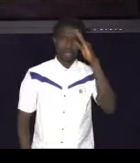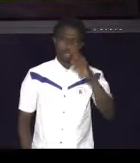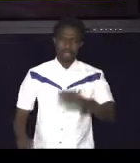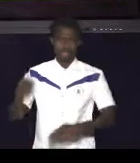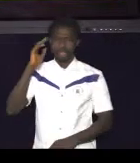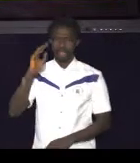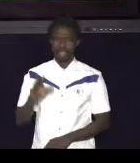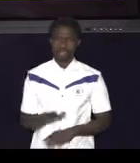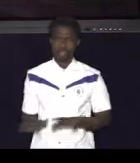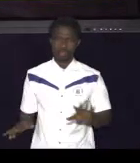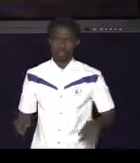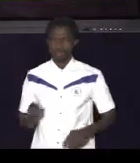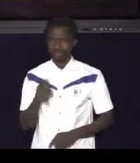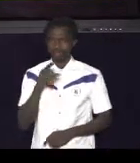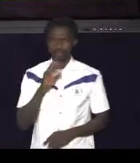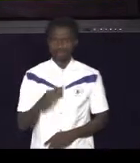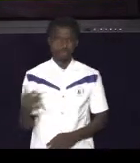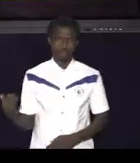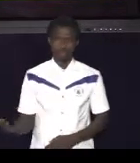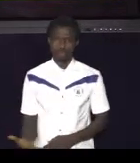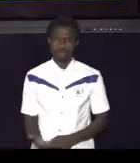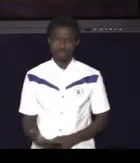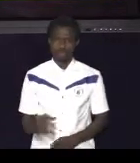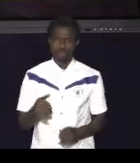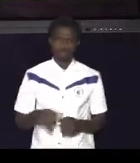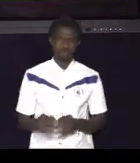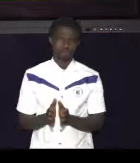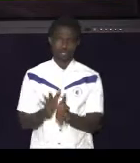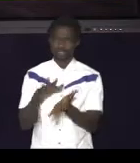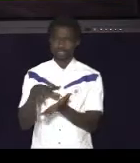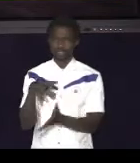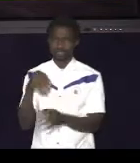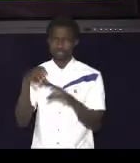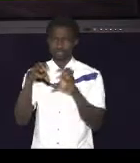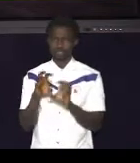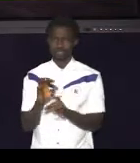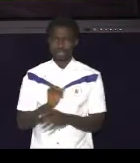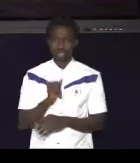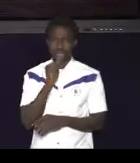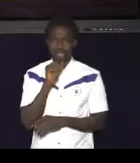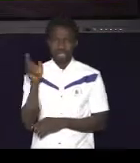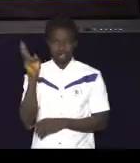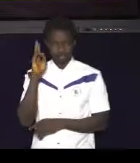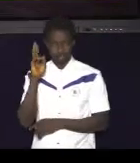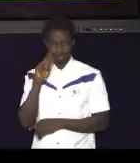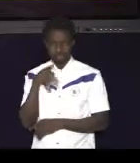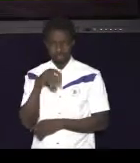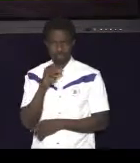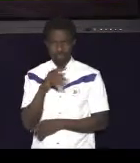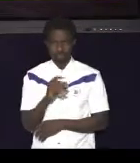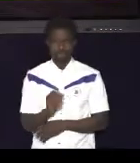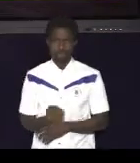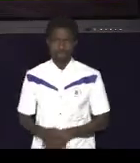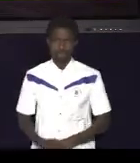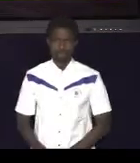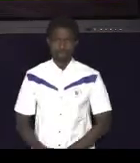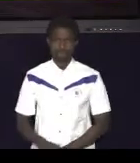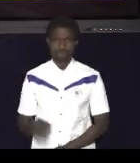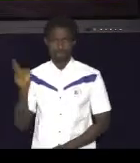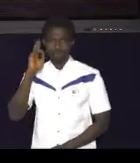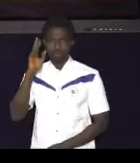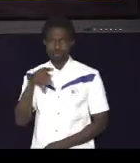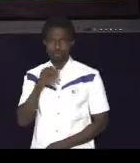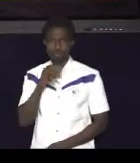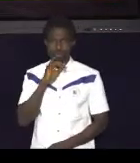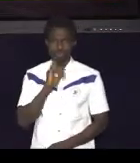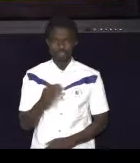Hello, puppies. You are welcome to General Studies class. I am Uncle Popo. Uncle Popo